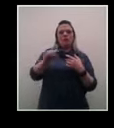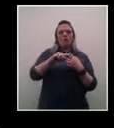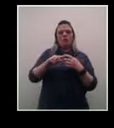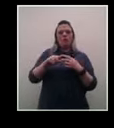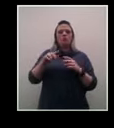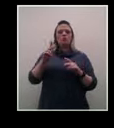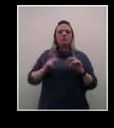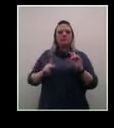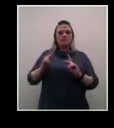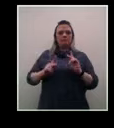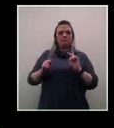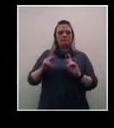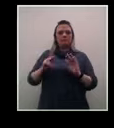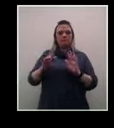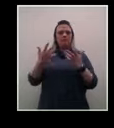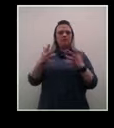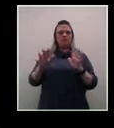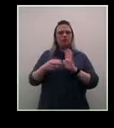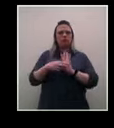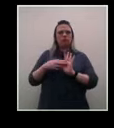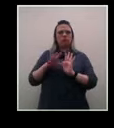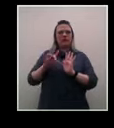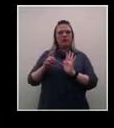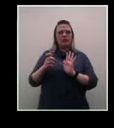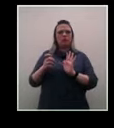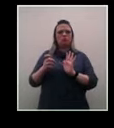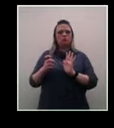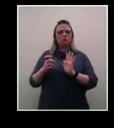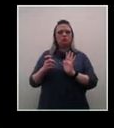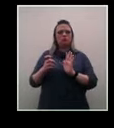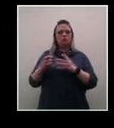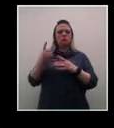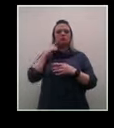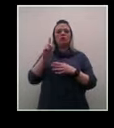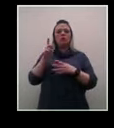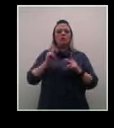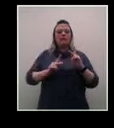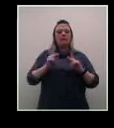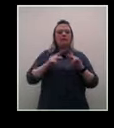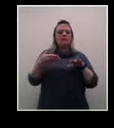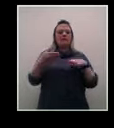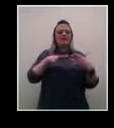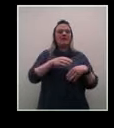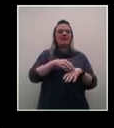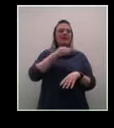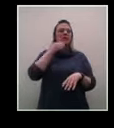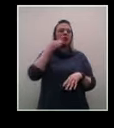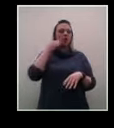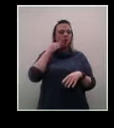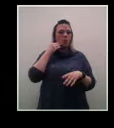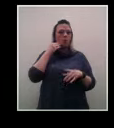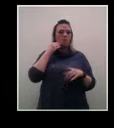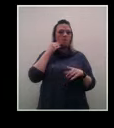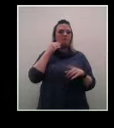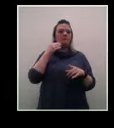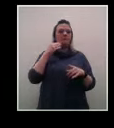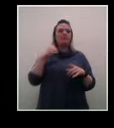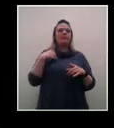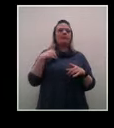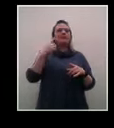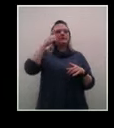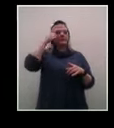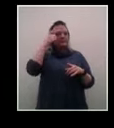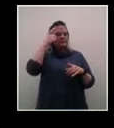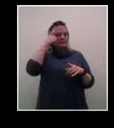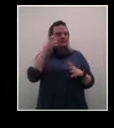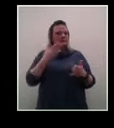individuals were, were identified. For people that unfortunately died at home and there's a history of a suspicion